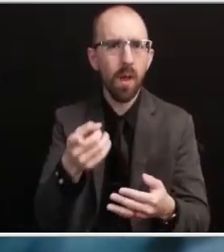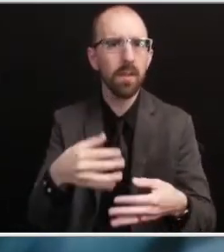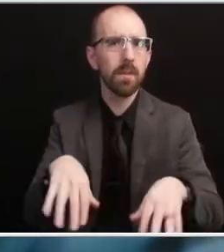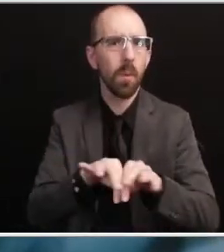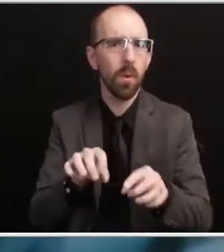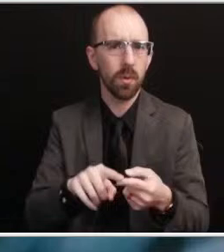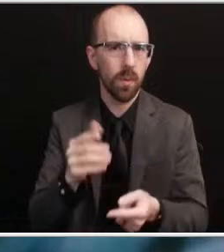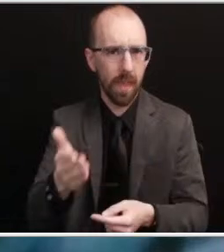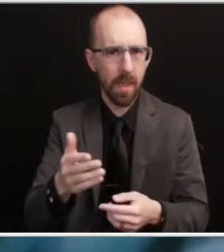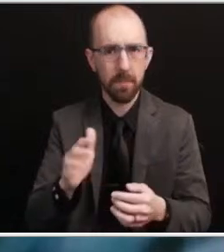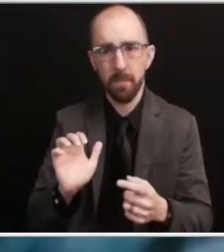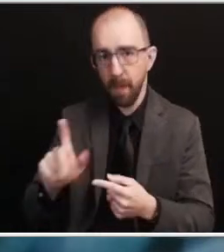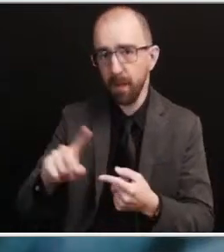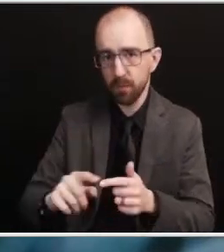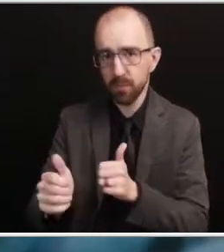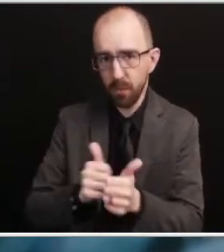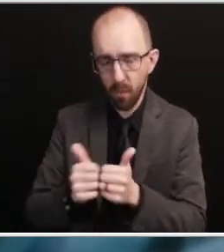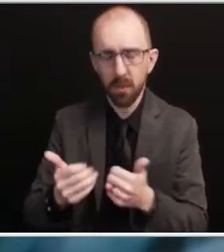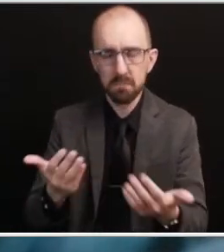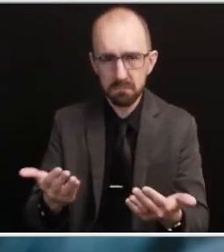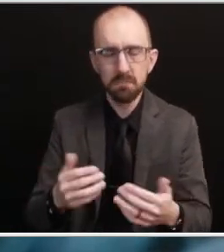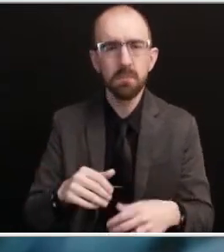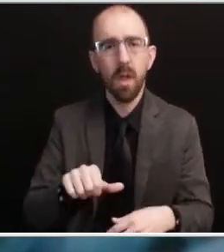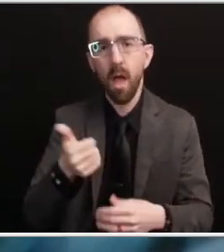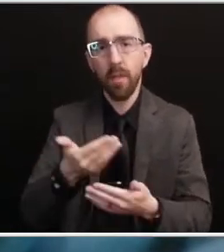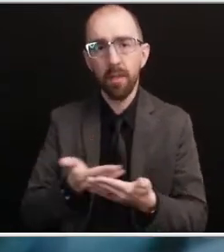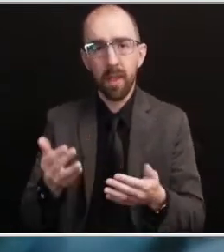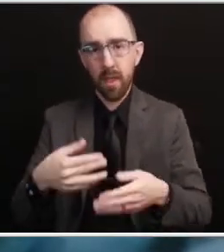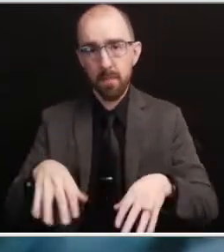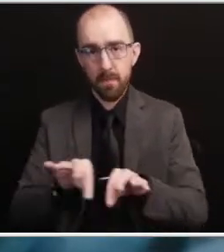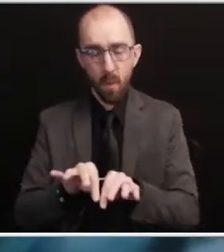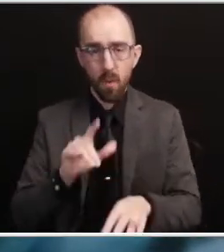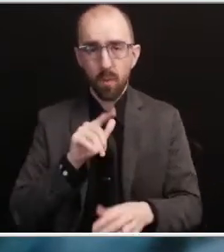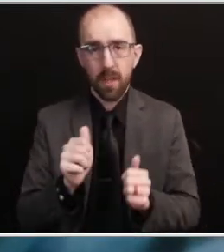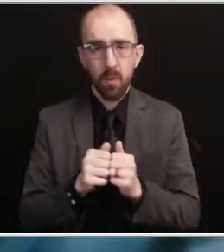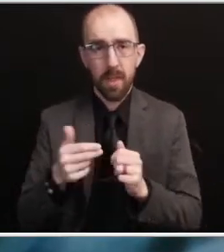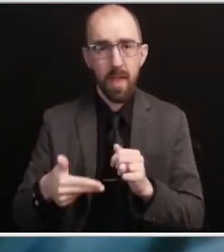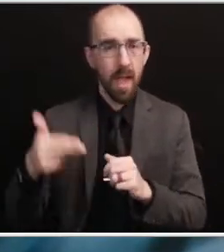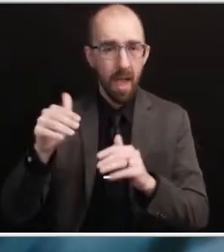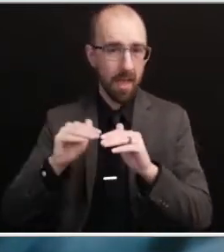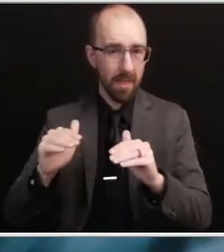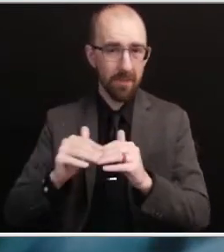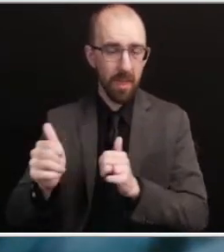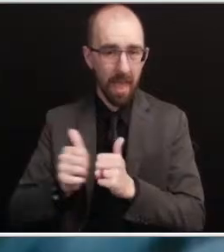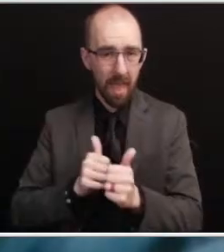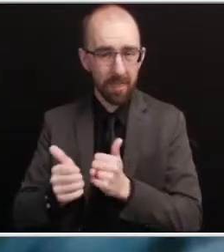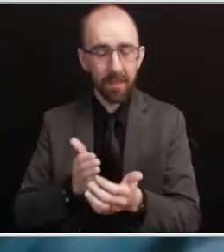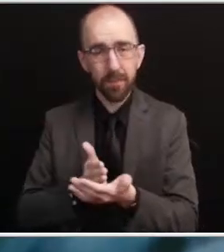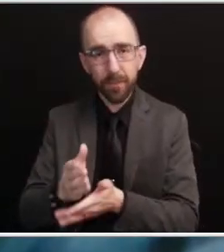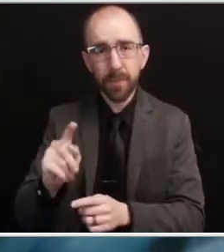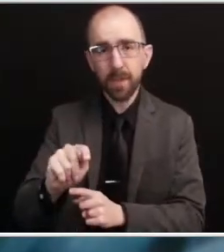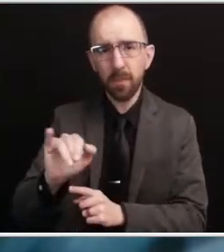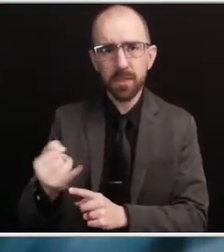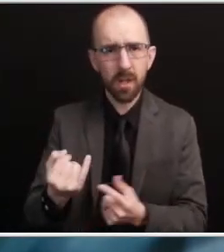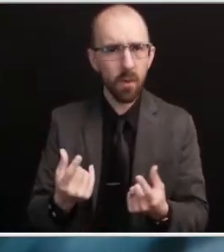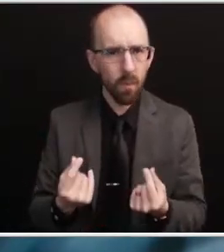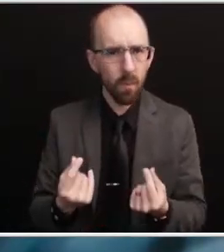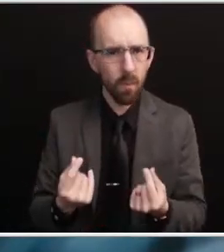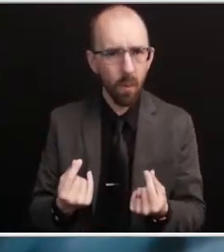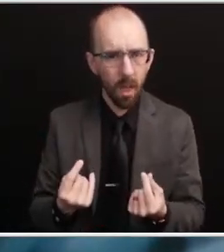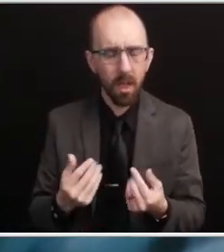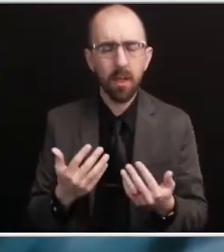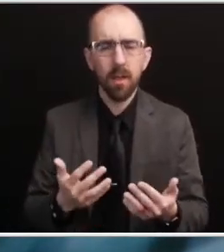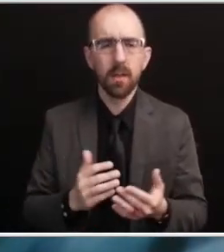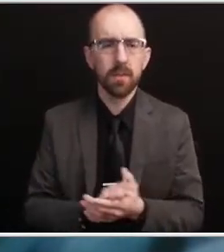back to sport. The other thing that's really important early on, especially with higher level athletes who are undergoing Tommy John, is